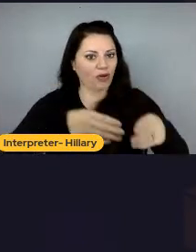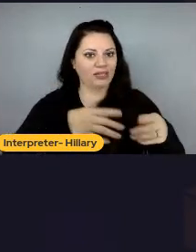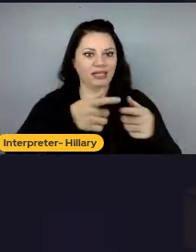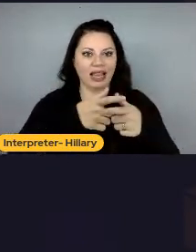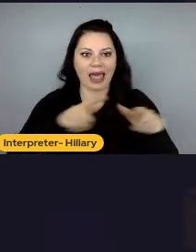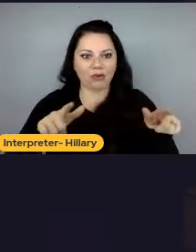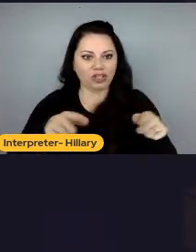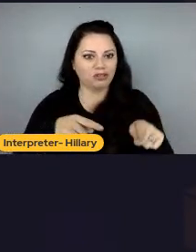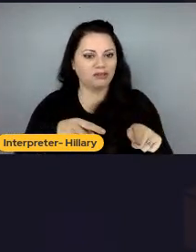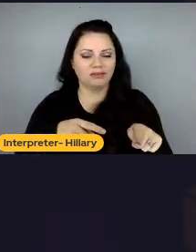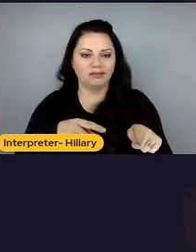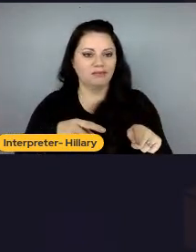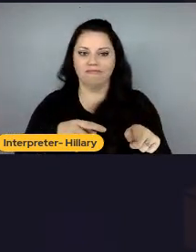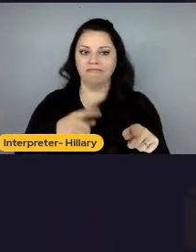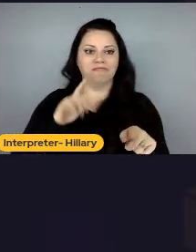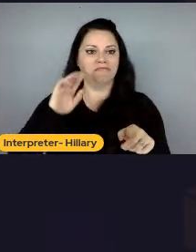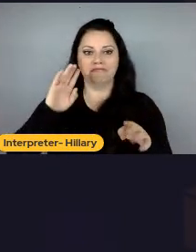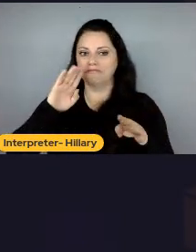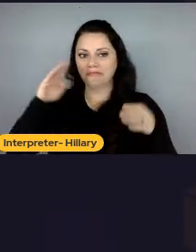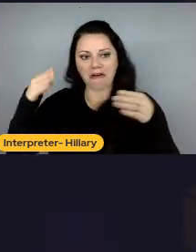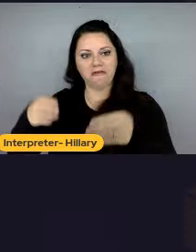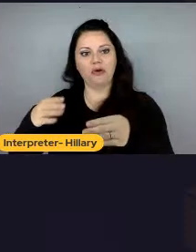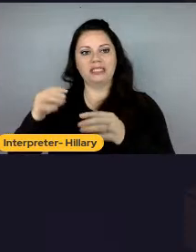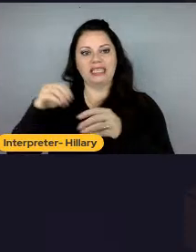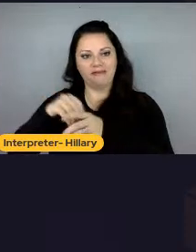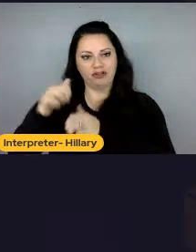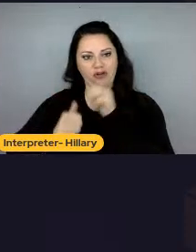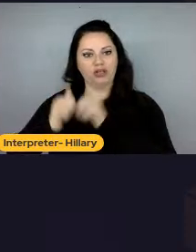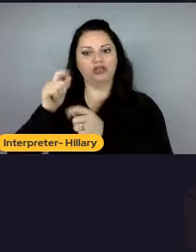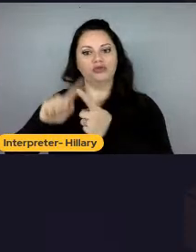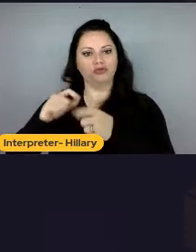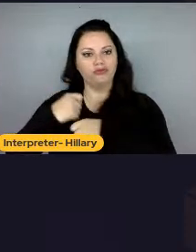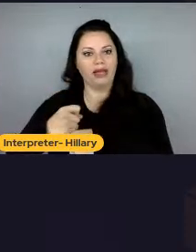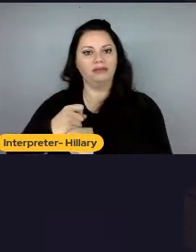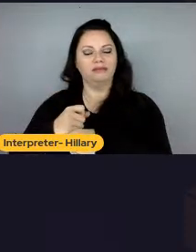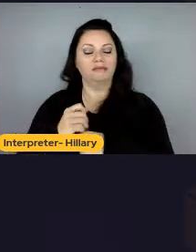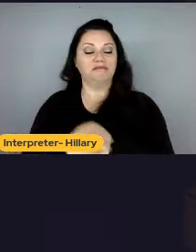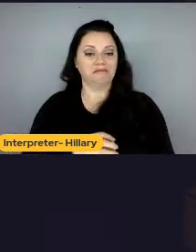know. Instead, you just focus on the infrastructure you want to create.